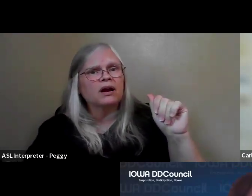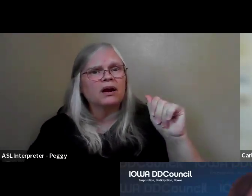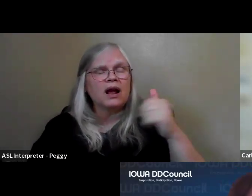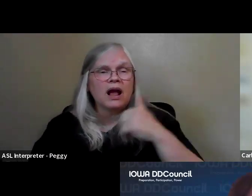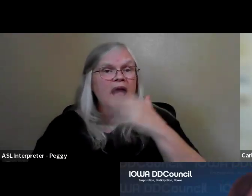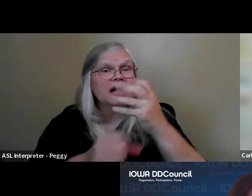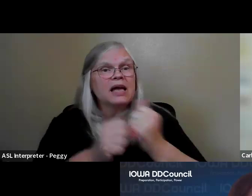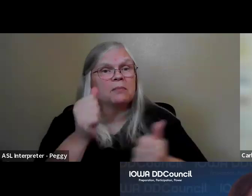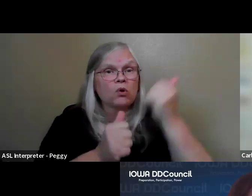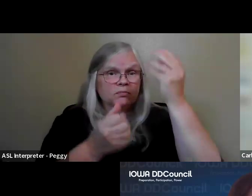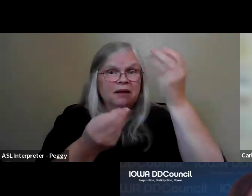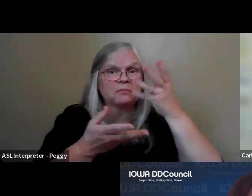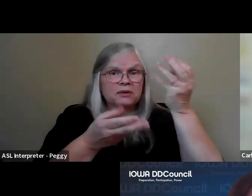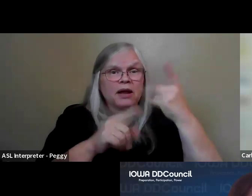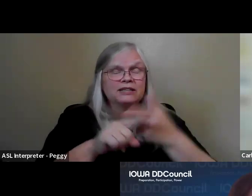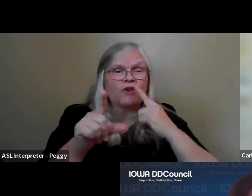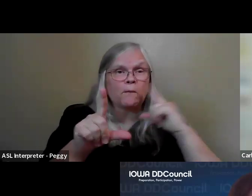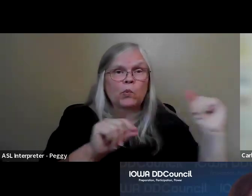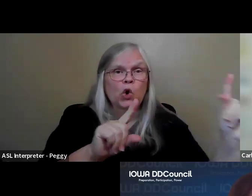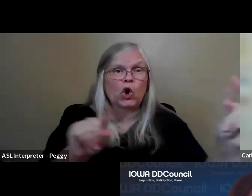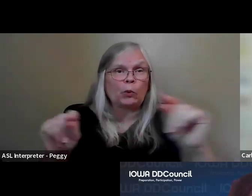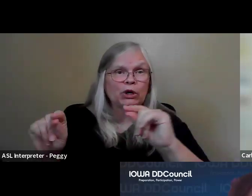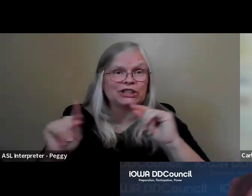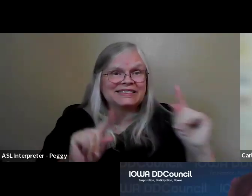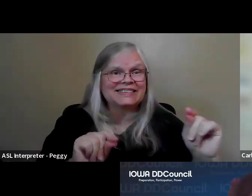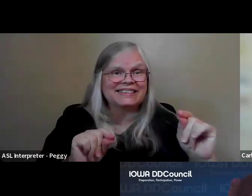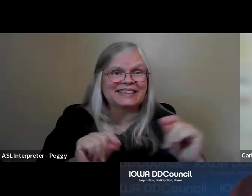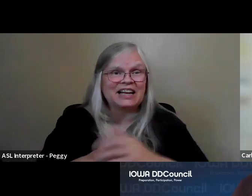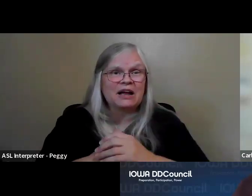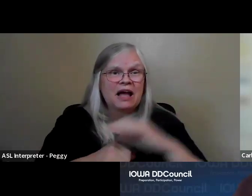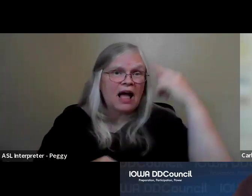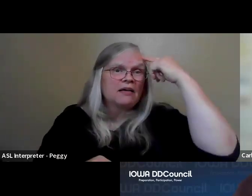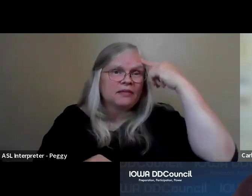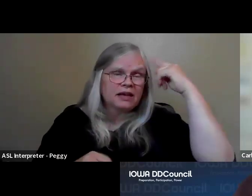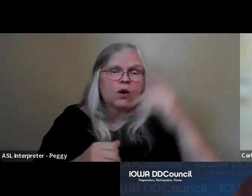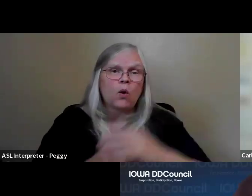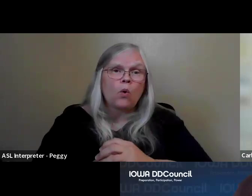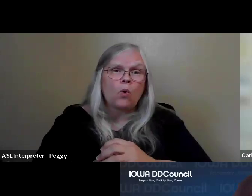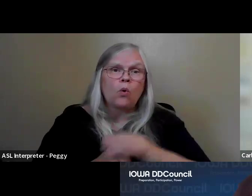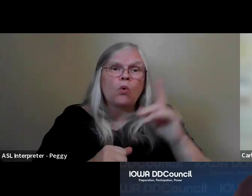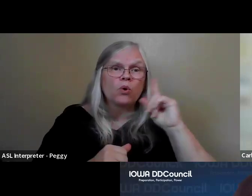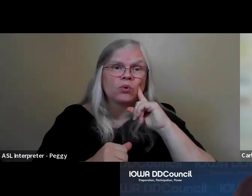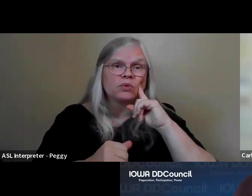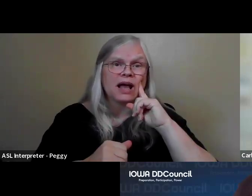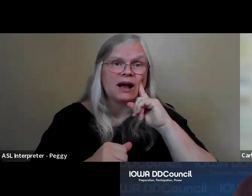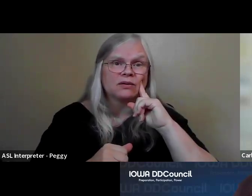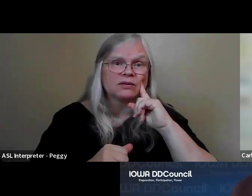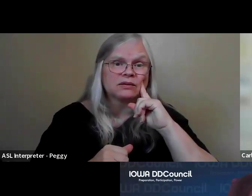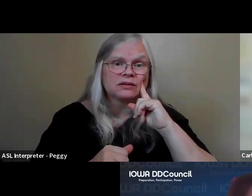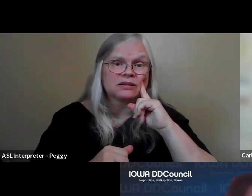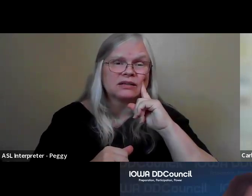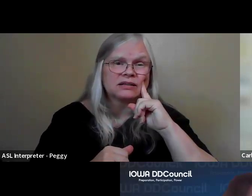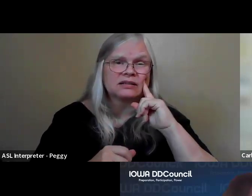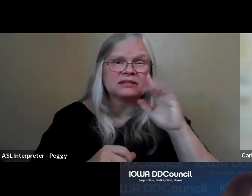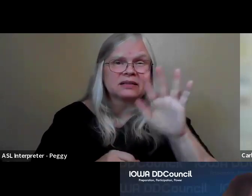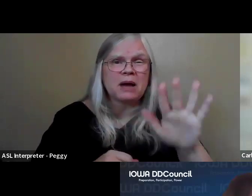my information, honestly, is rumors. So I think that sounds on par. I mean,